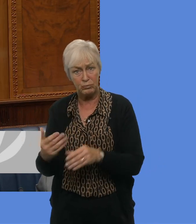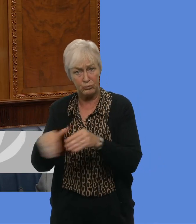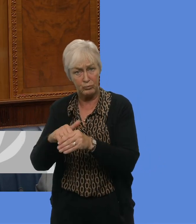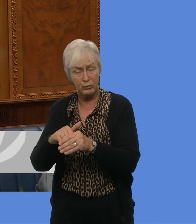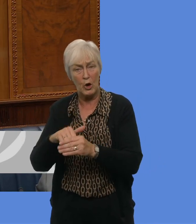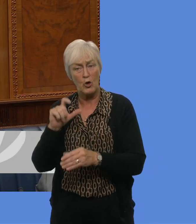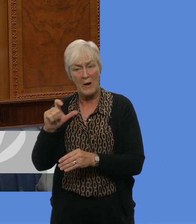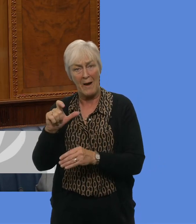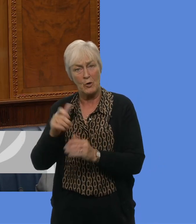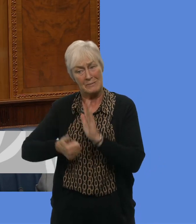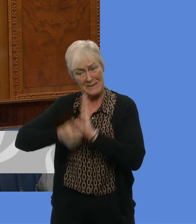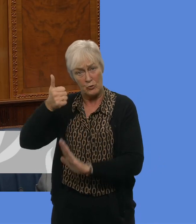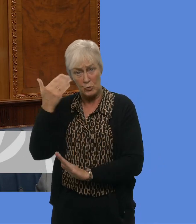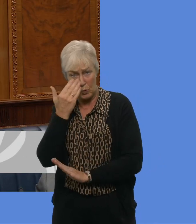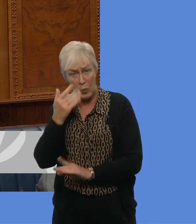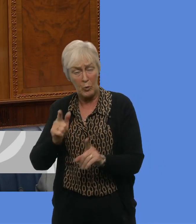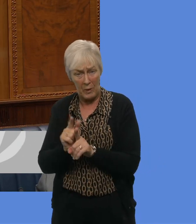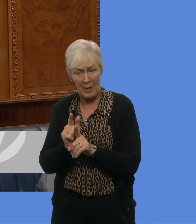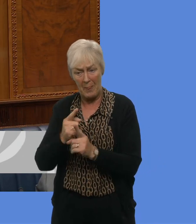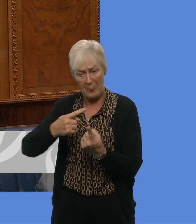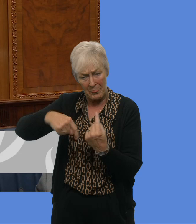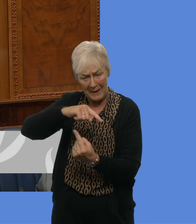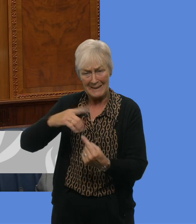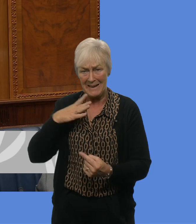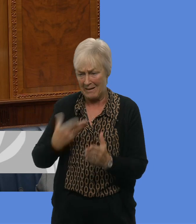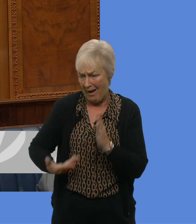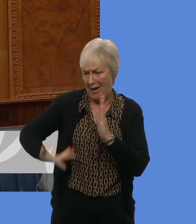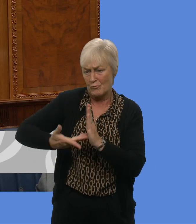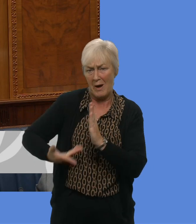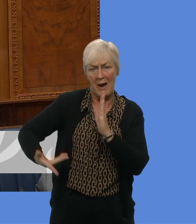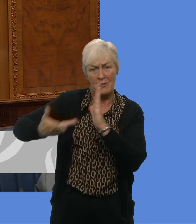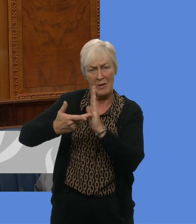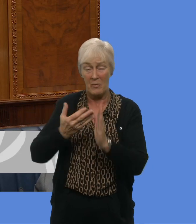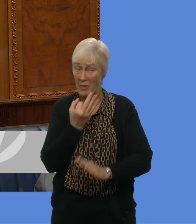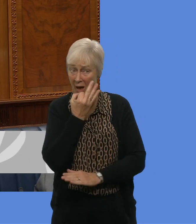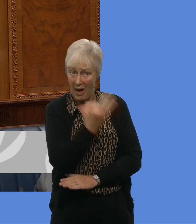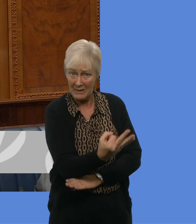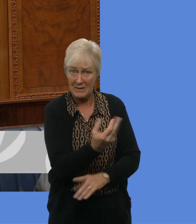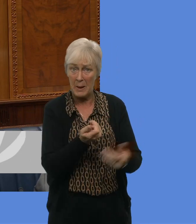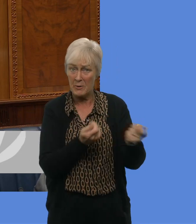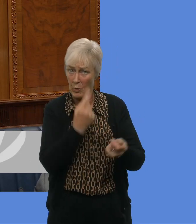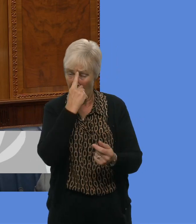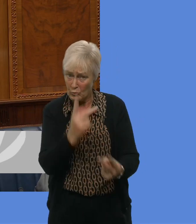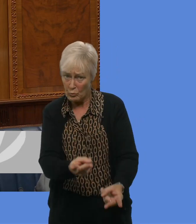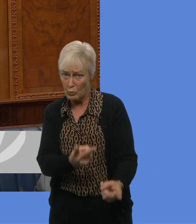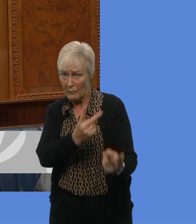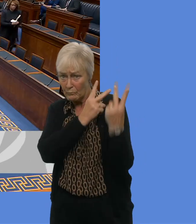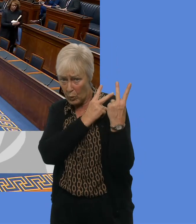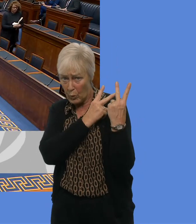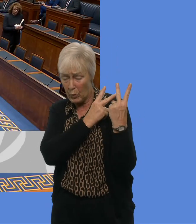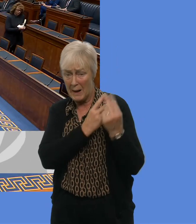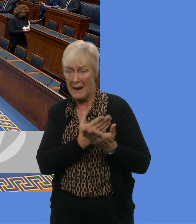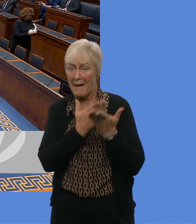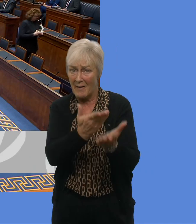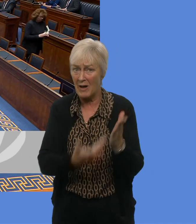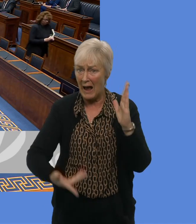Craigavon Senior High School, and they need extra space. Could I just ask the Minister if they will review the bills to give them that